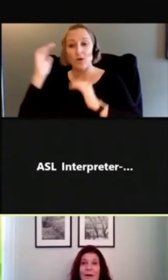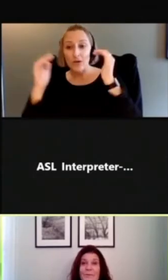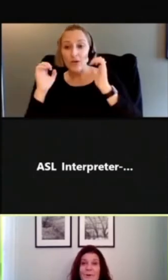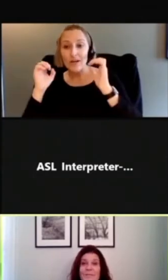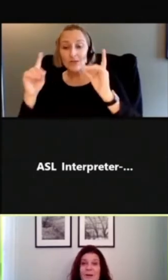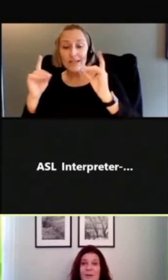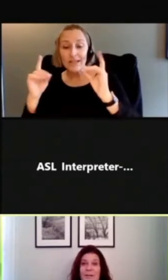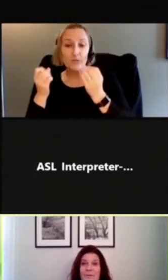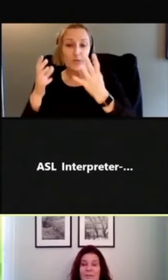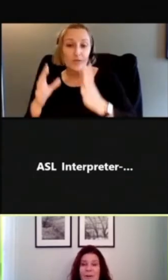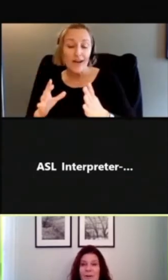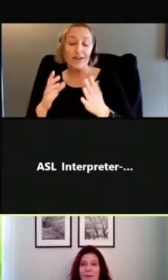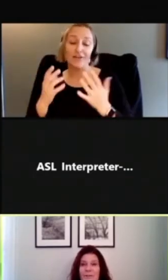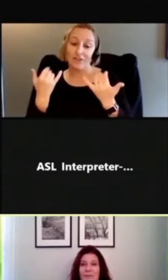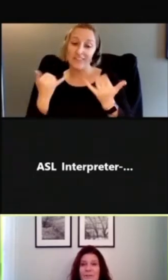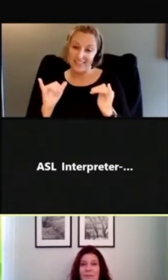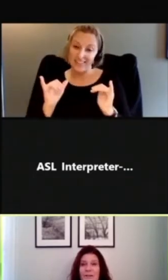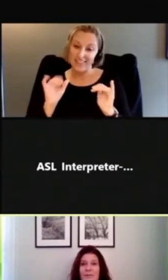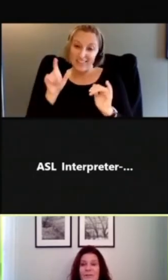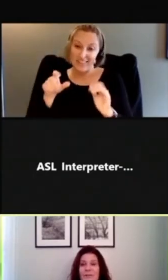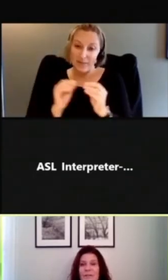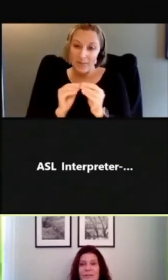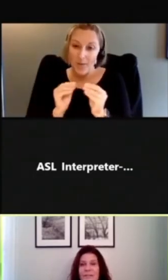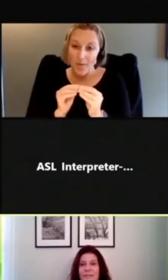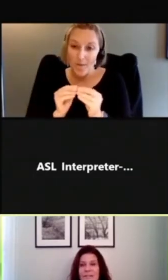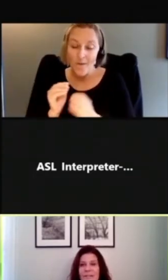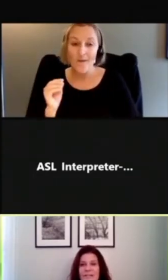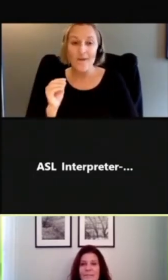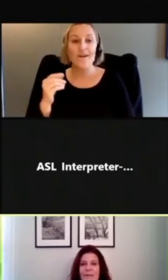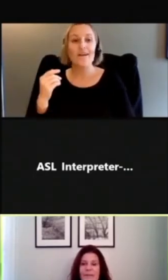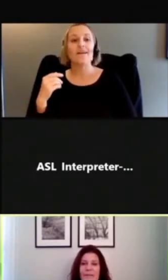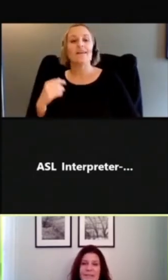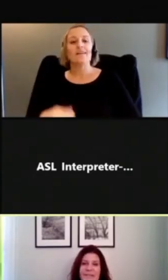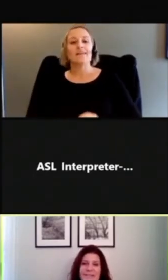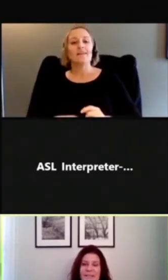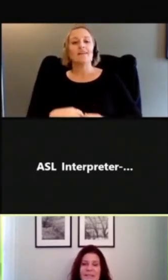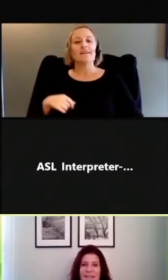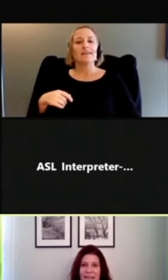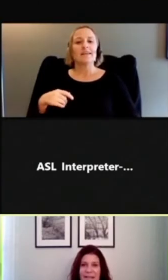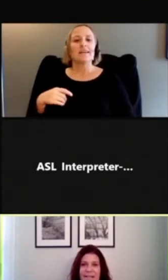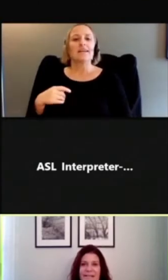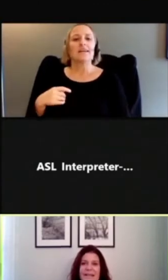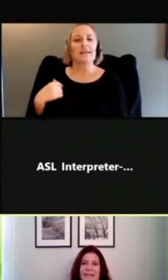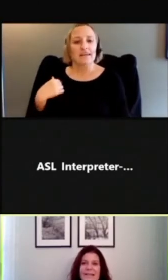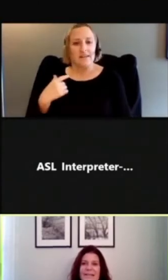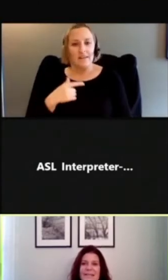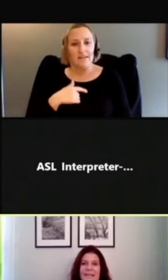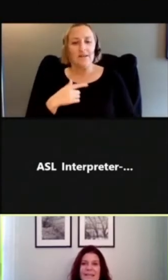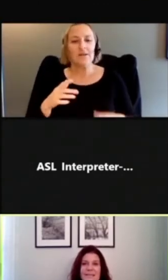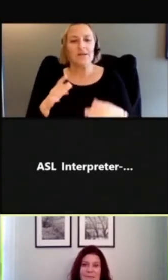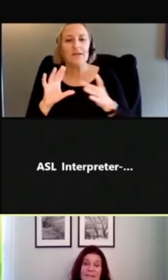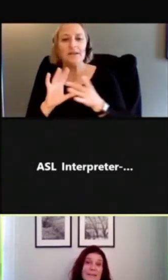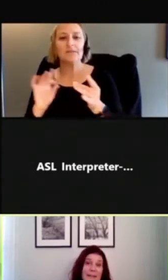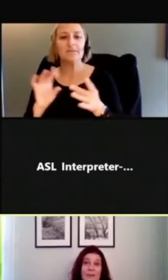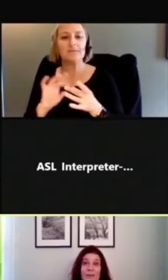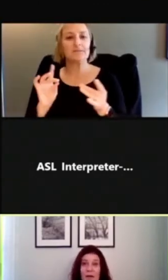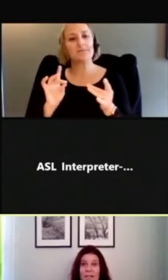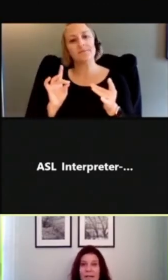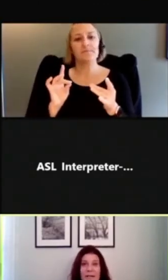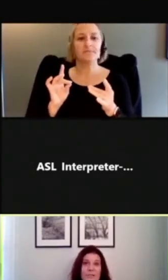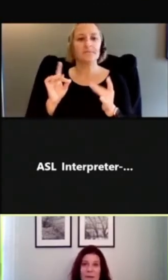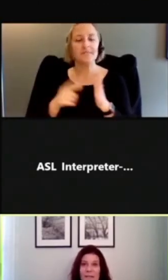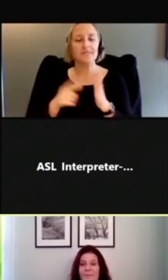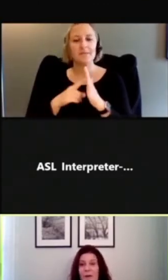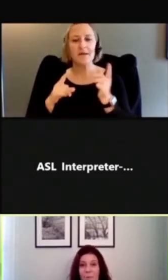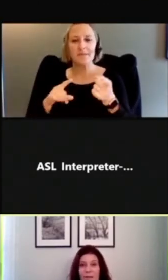growth. When talking with our health literacy grantees, that's something that they consistently say to us, is that sometimes they feel like they're